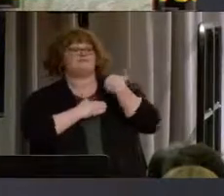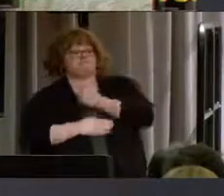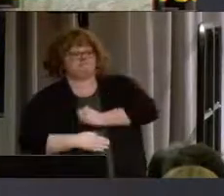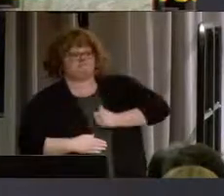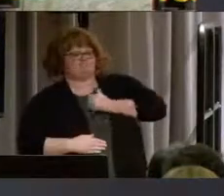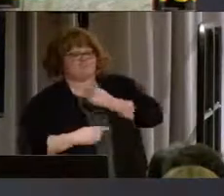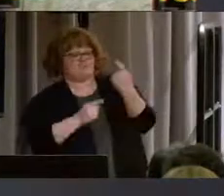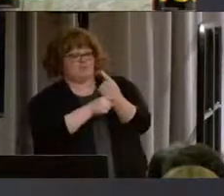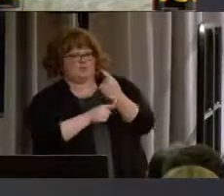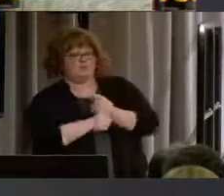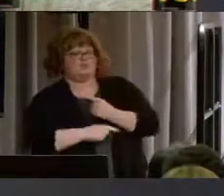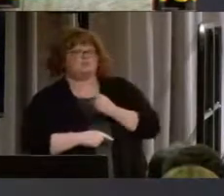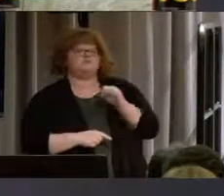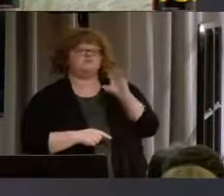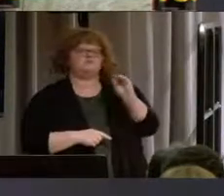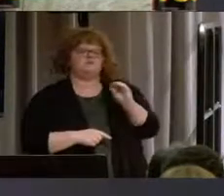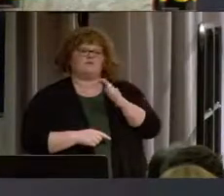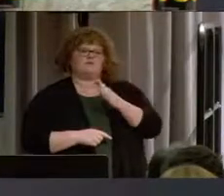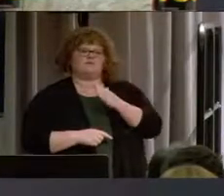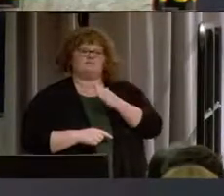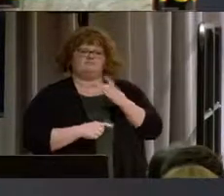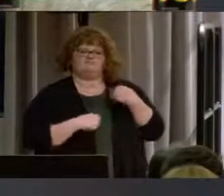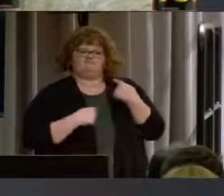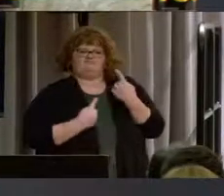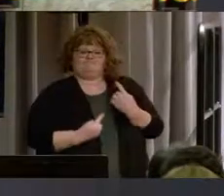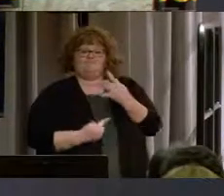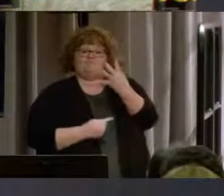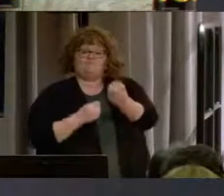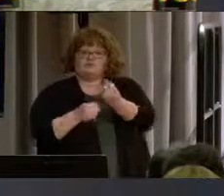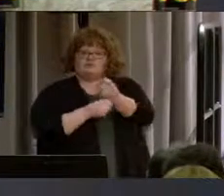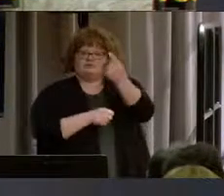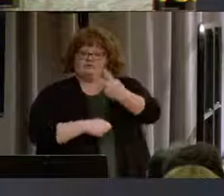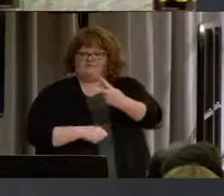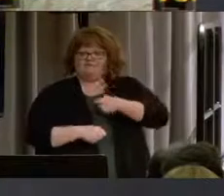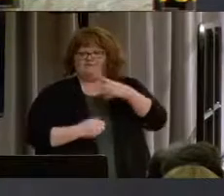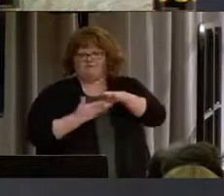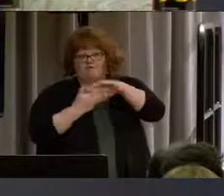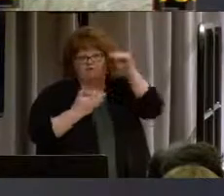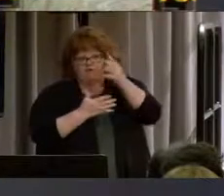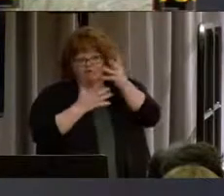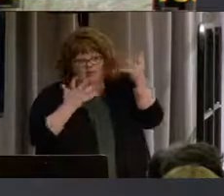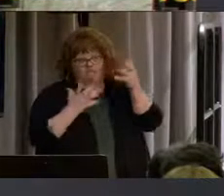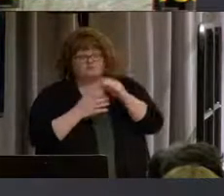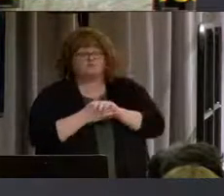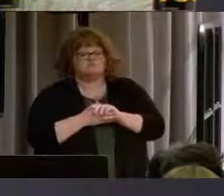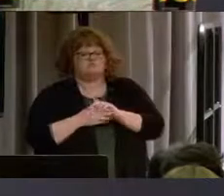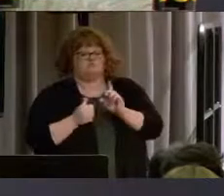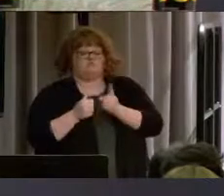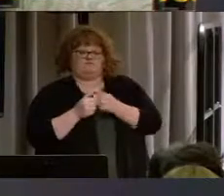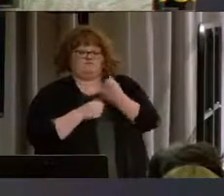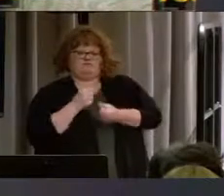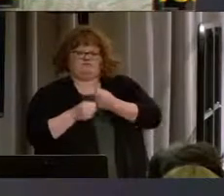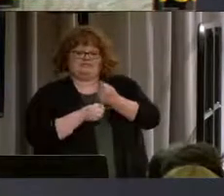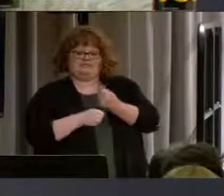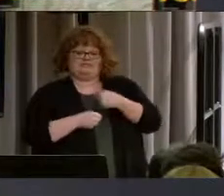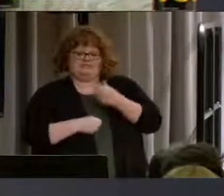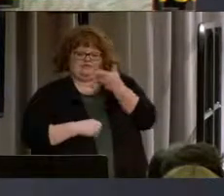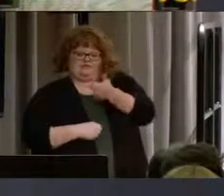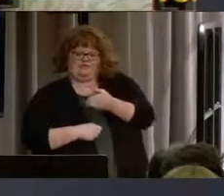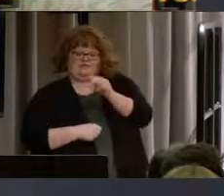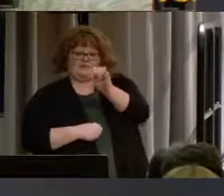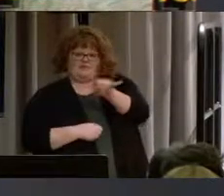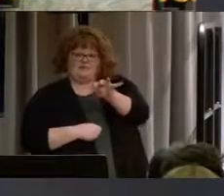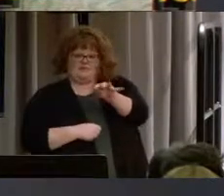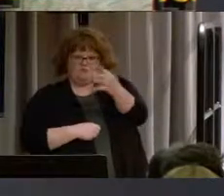my 4.5 years there is my first May 4th memorial